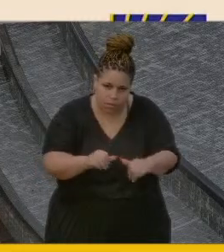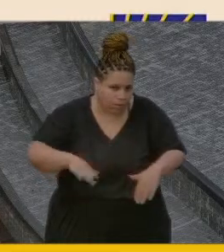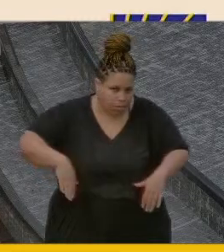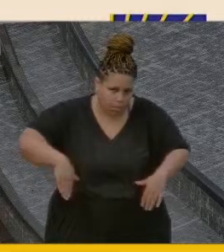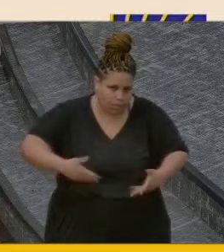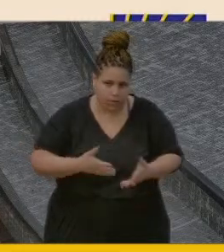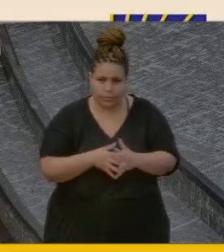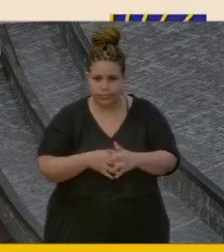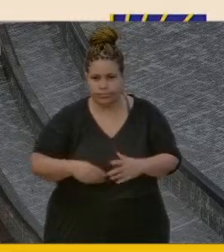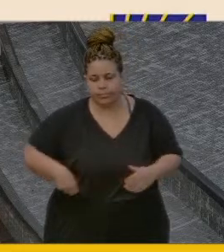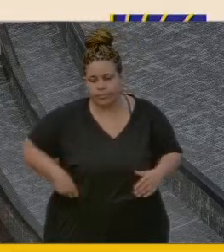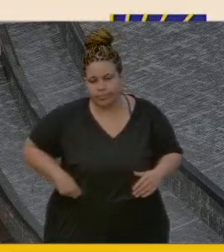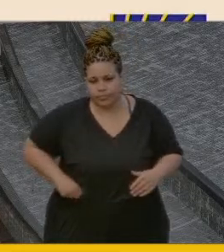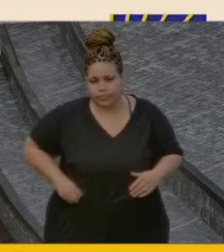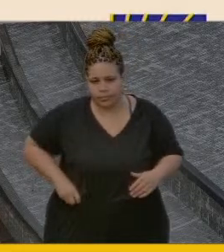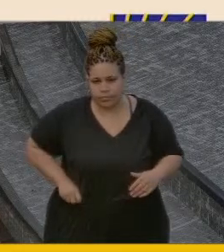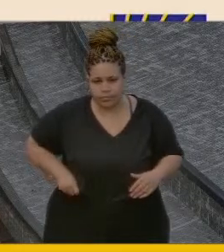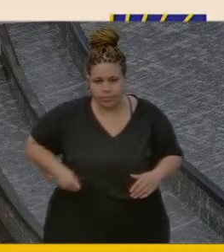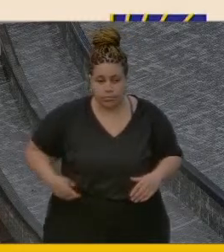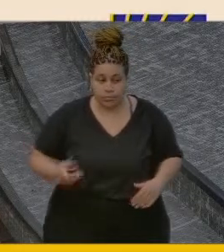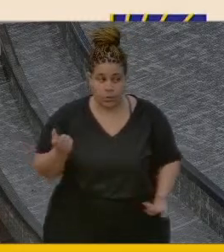So any questions before I move on?